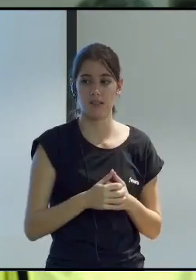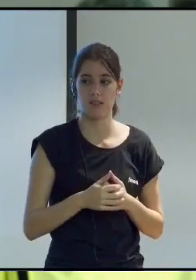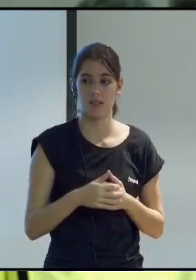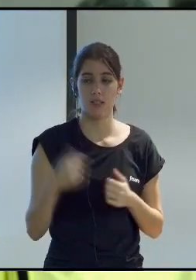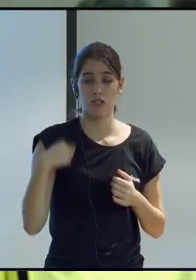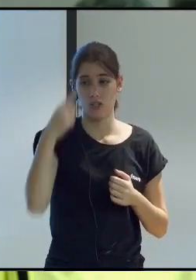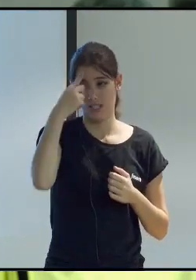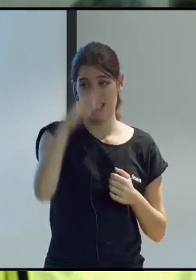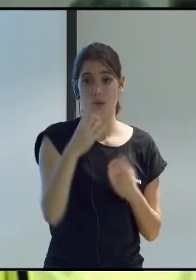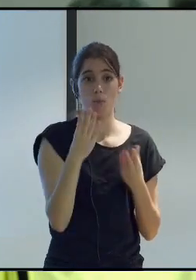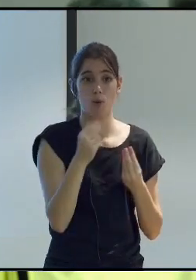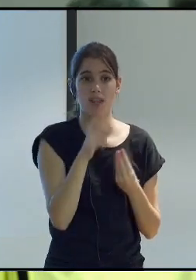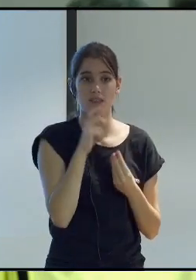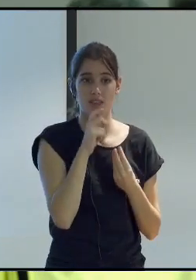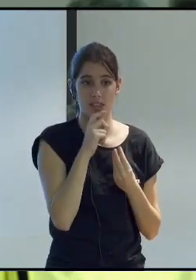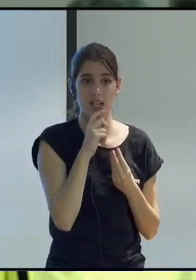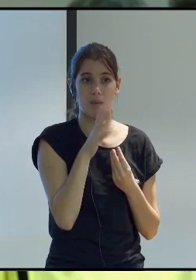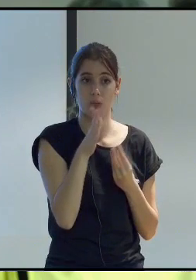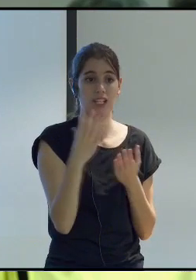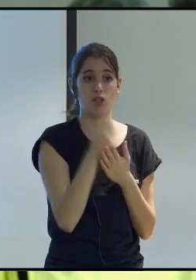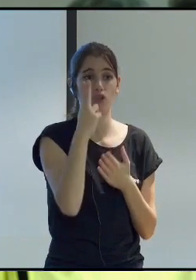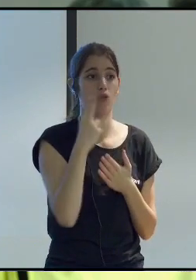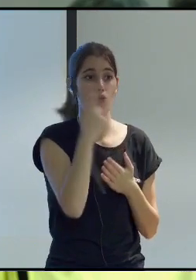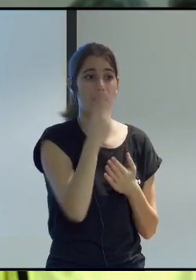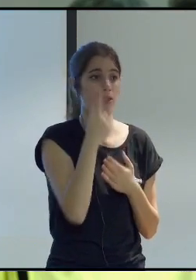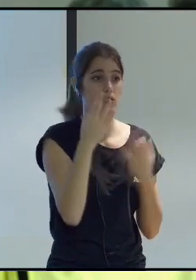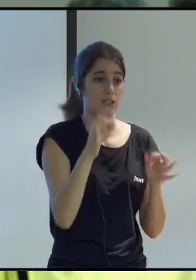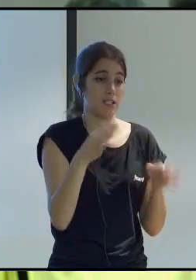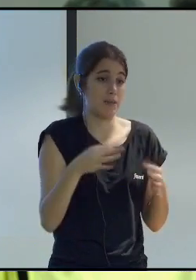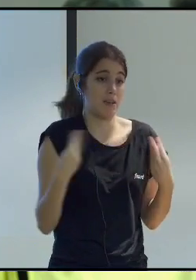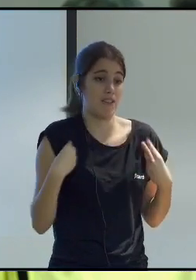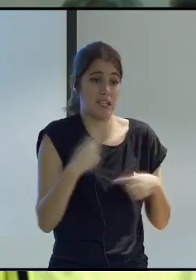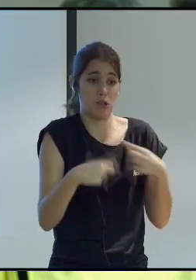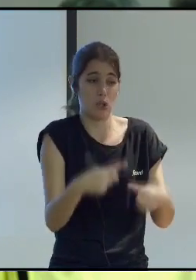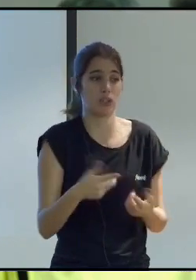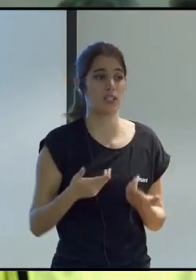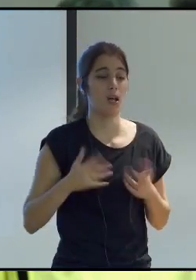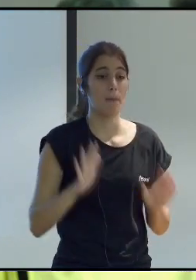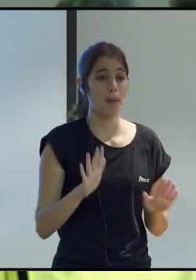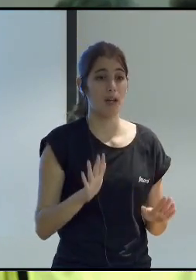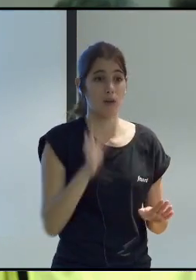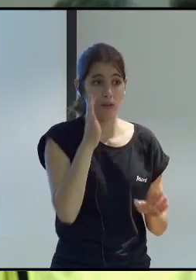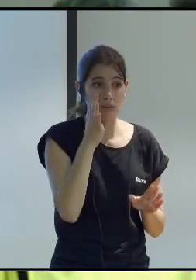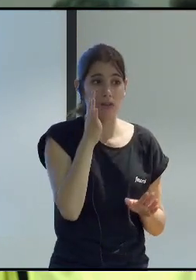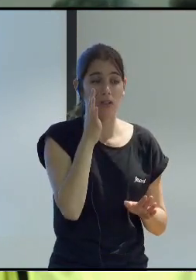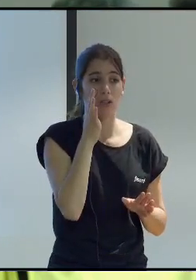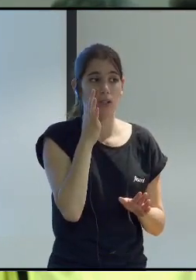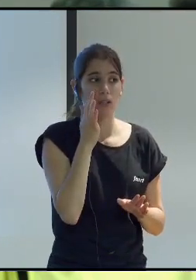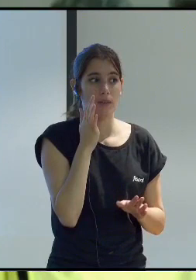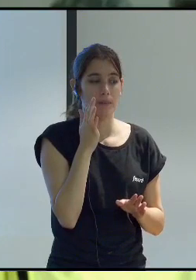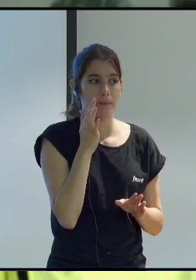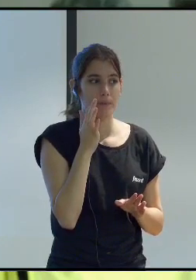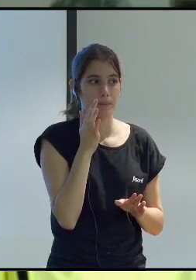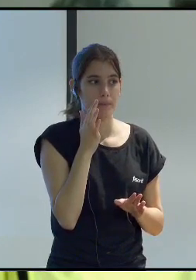rights through it. So you will have the PowerPoint afterwards, so you can read in details all about